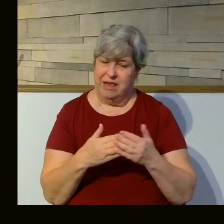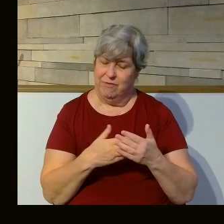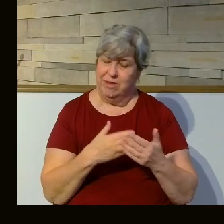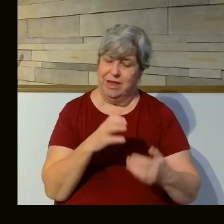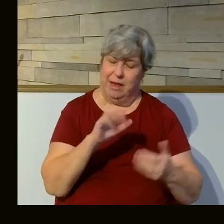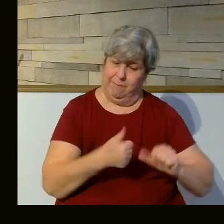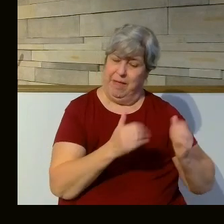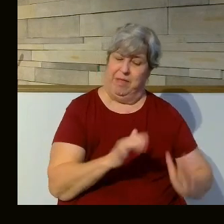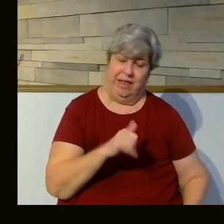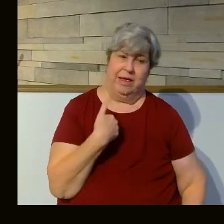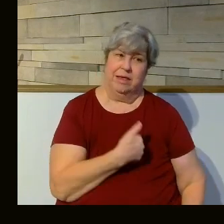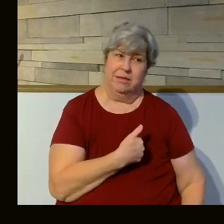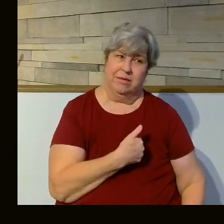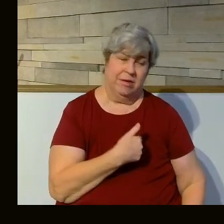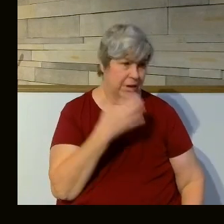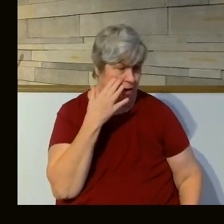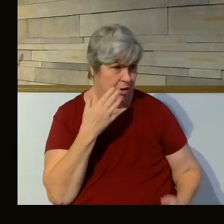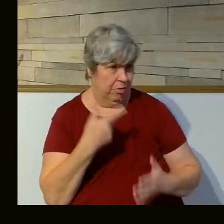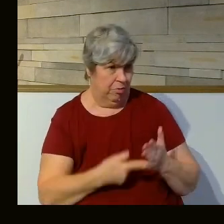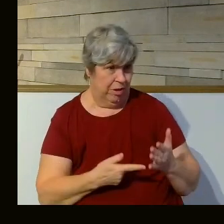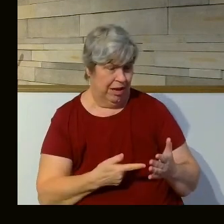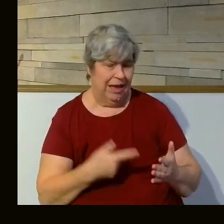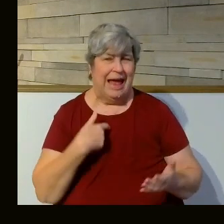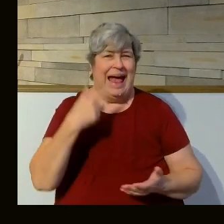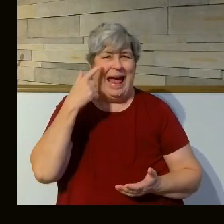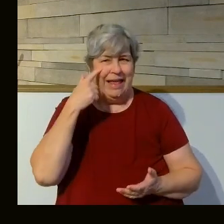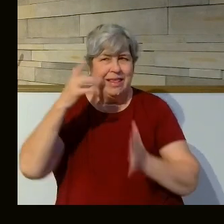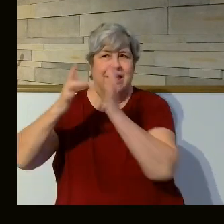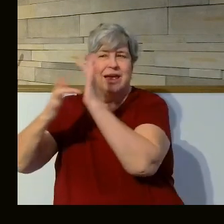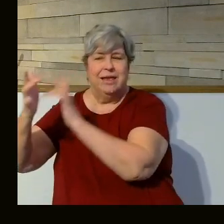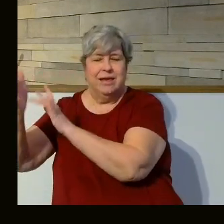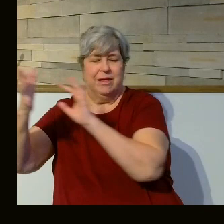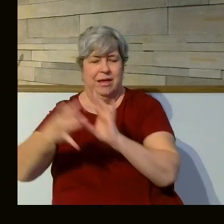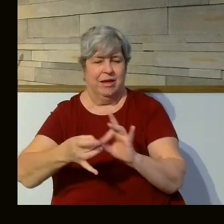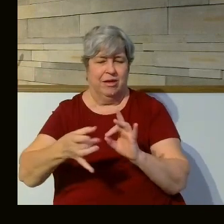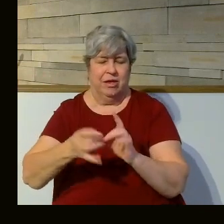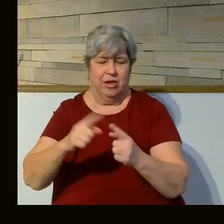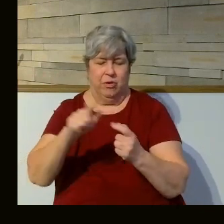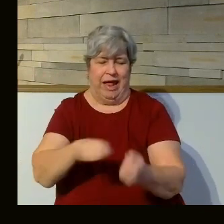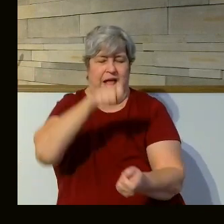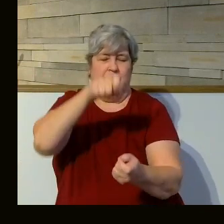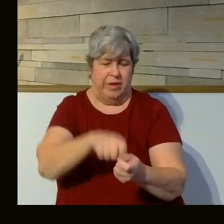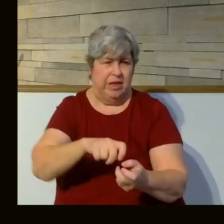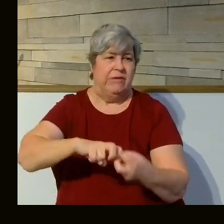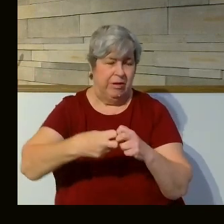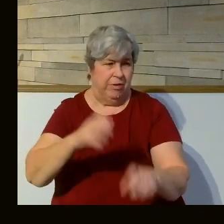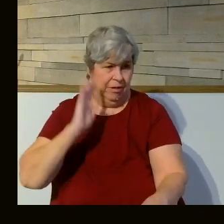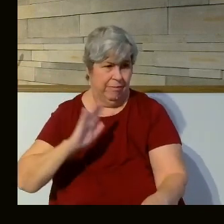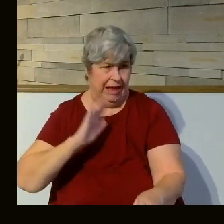evangelical Baptists like us. You know what? I think Jesus was talking to a unique problem in the first